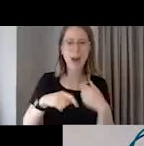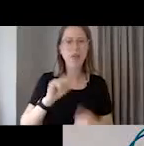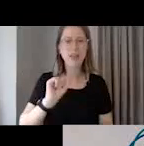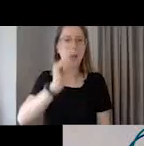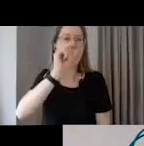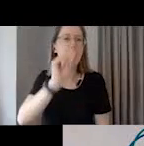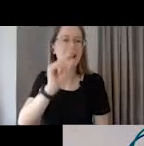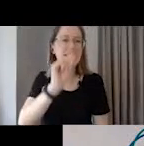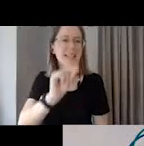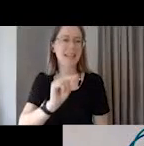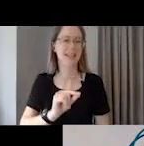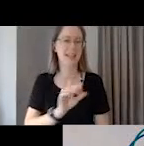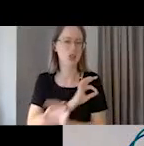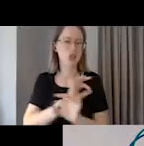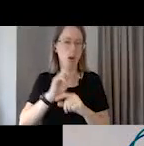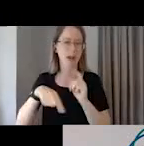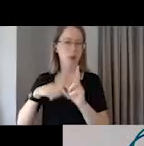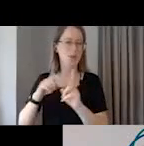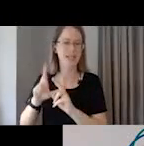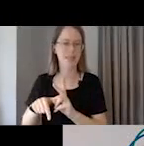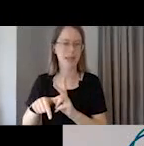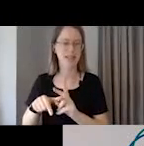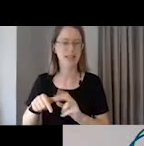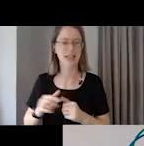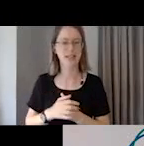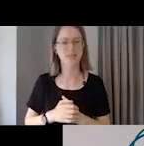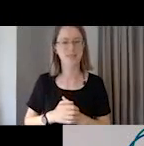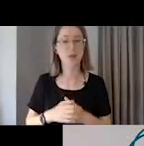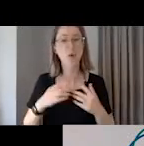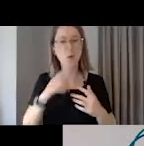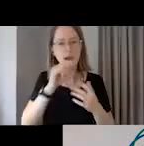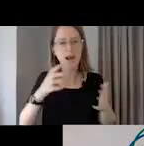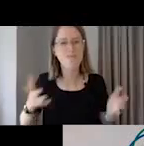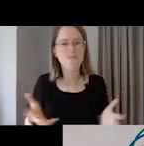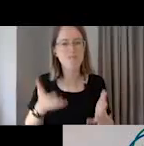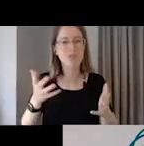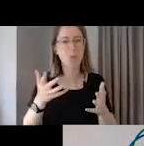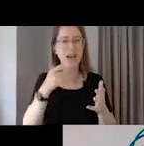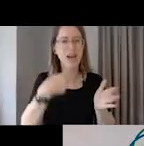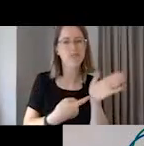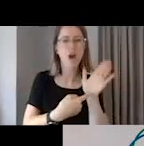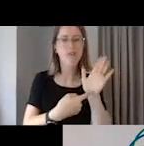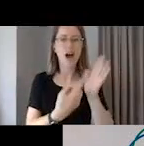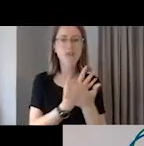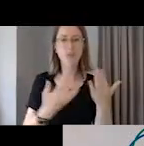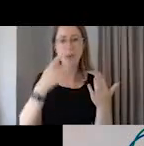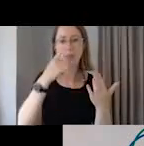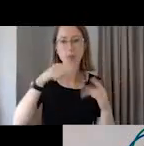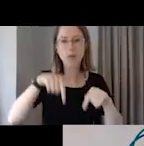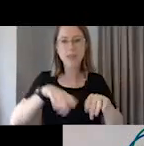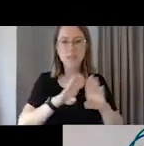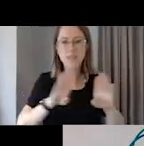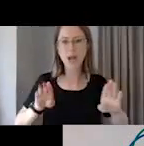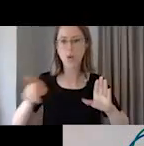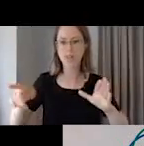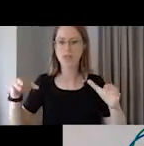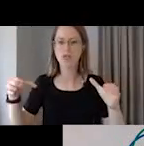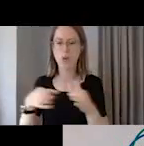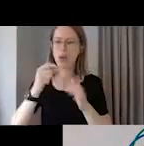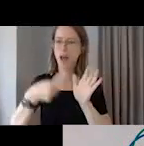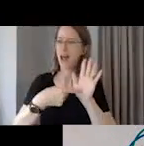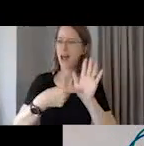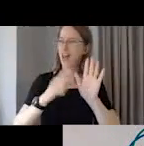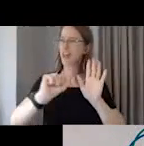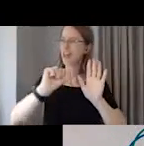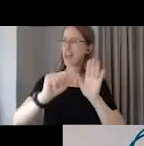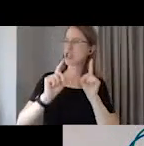about the disability. And I think we can profile so many people on this panel and probably in this group who've got